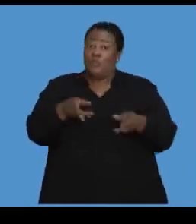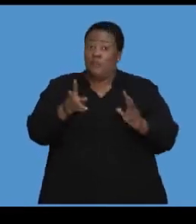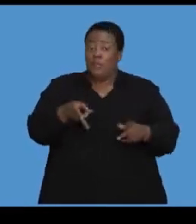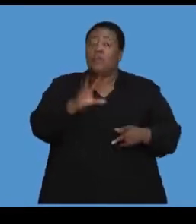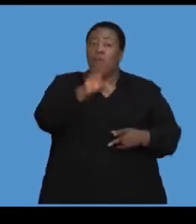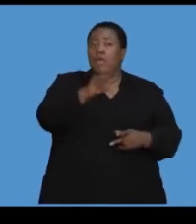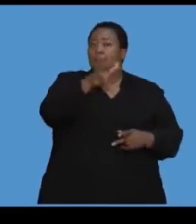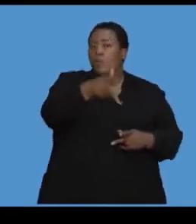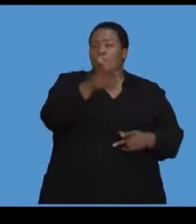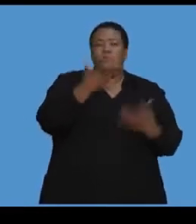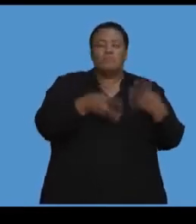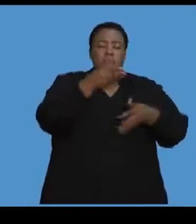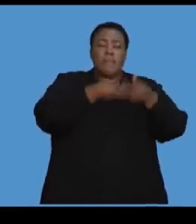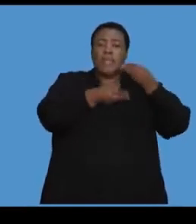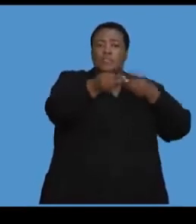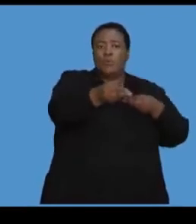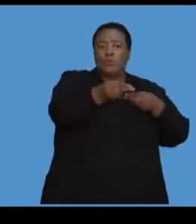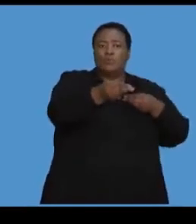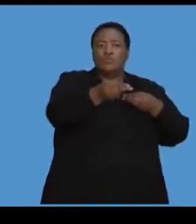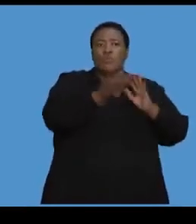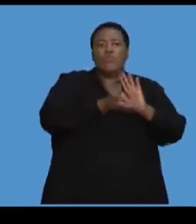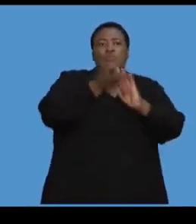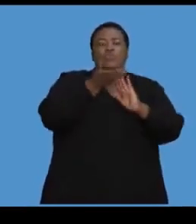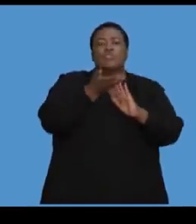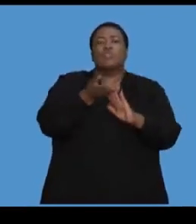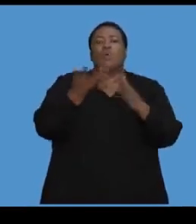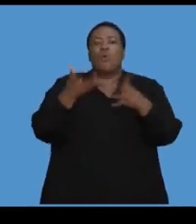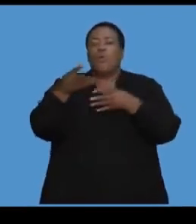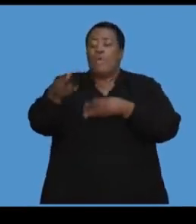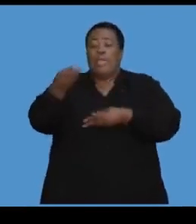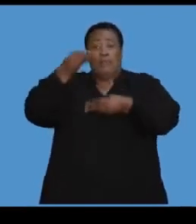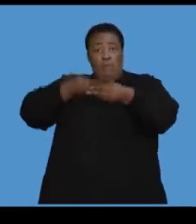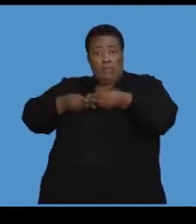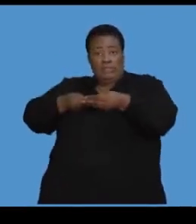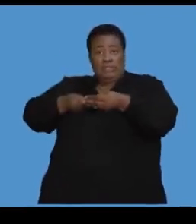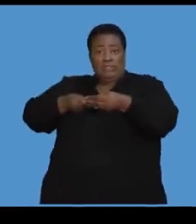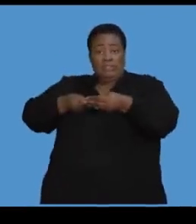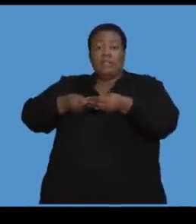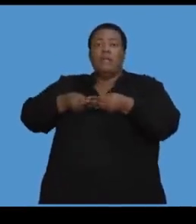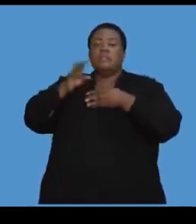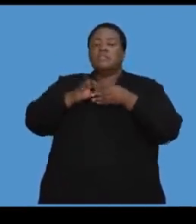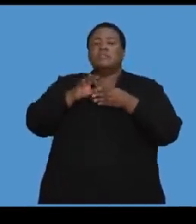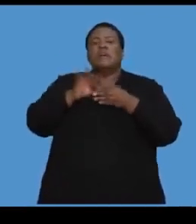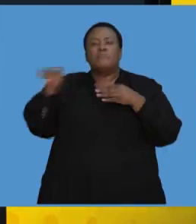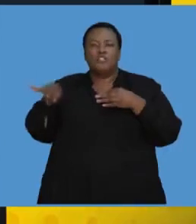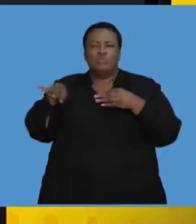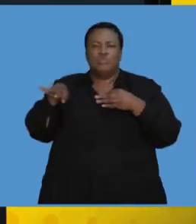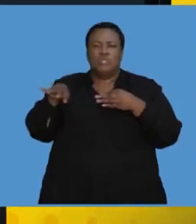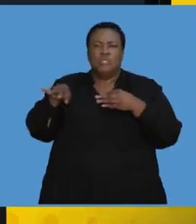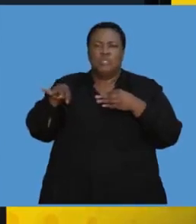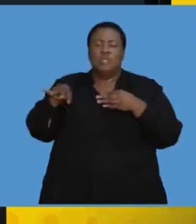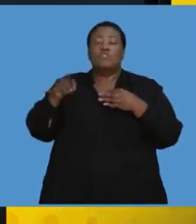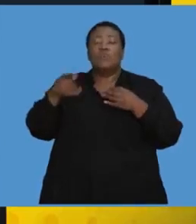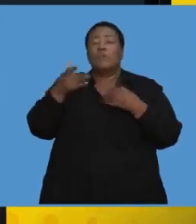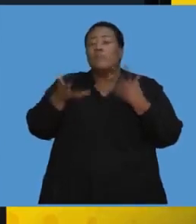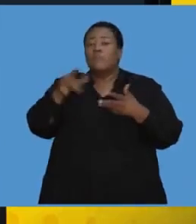normally are going to ask you either export promotion or import substitution. The 2019 paper had export promotion, so